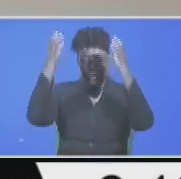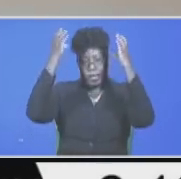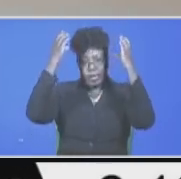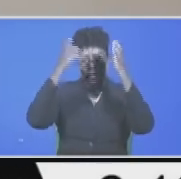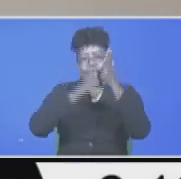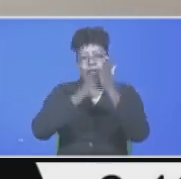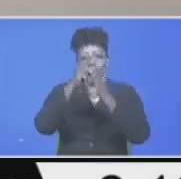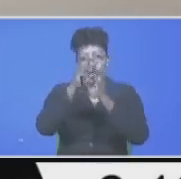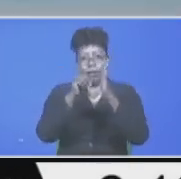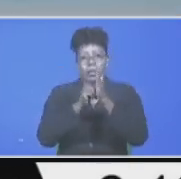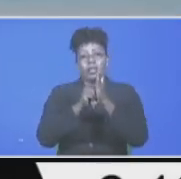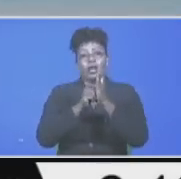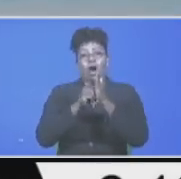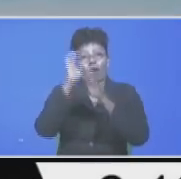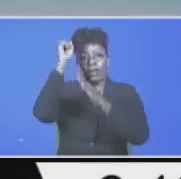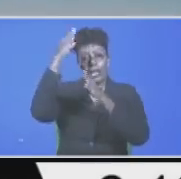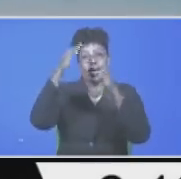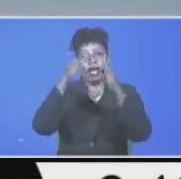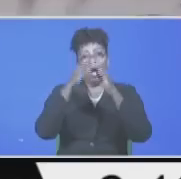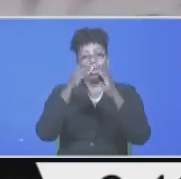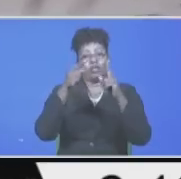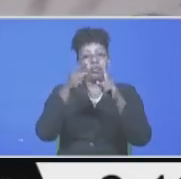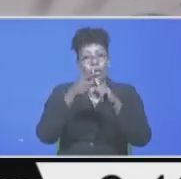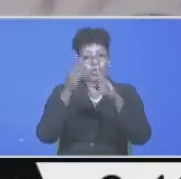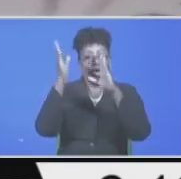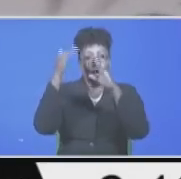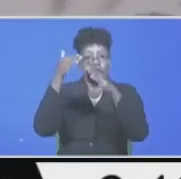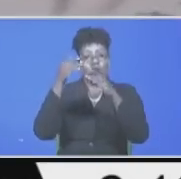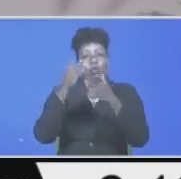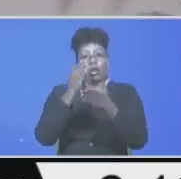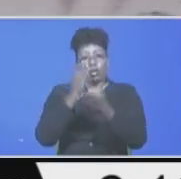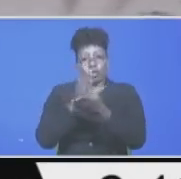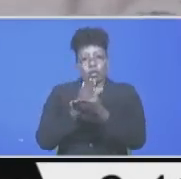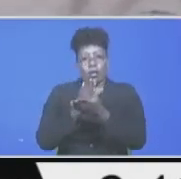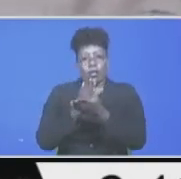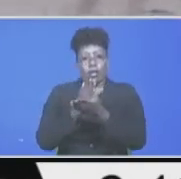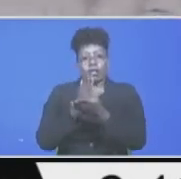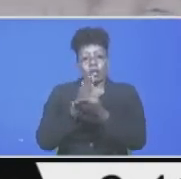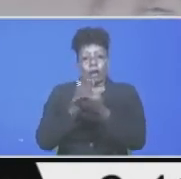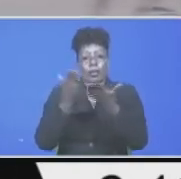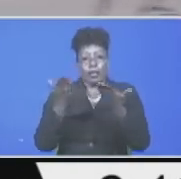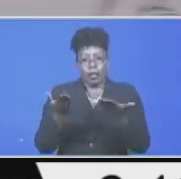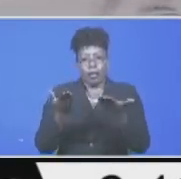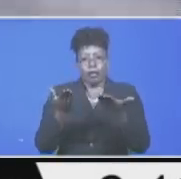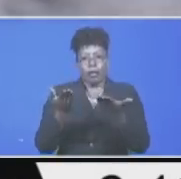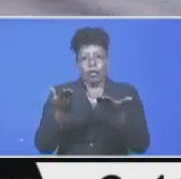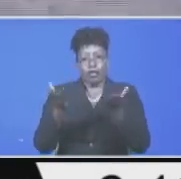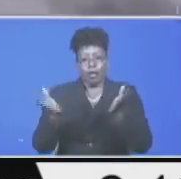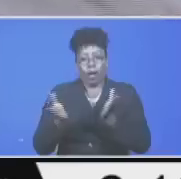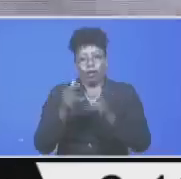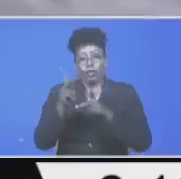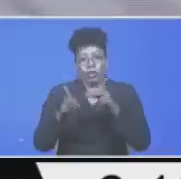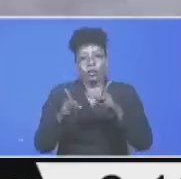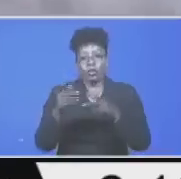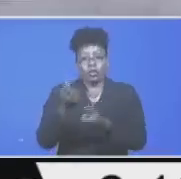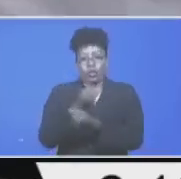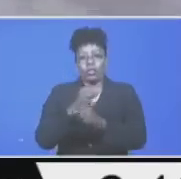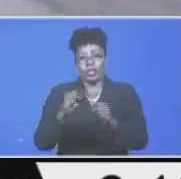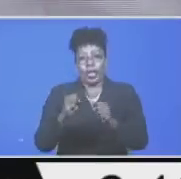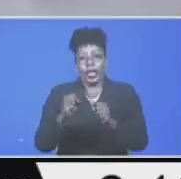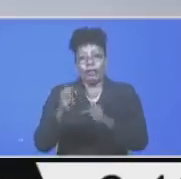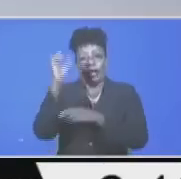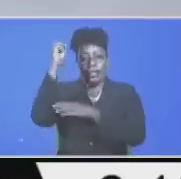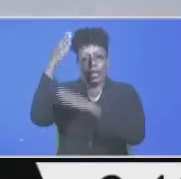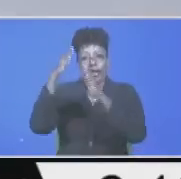Lighthouse Point. They stopped by our studios hoping to encourage Bahamians to join in their campaign to save Lighthouse Point. I've